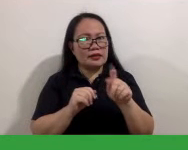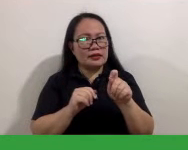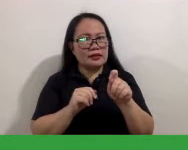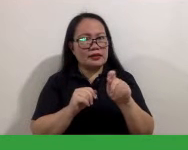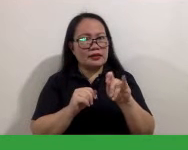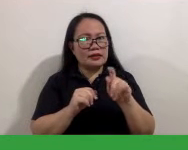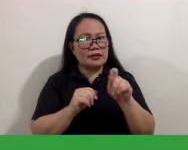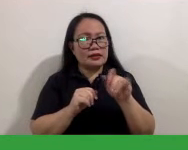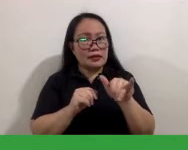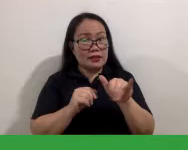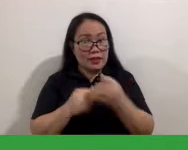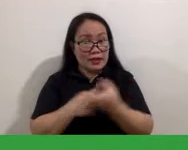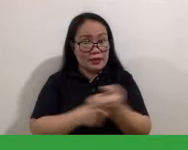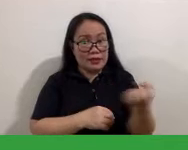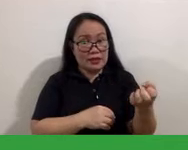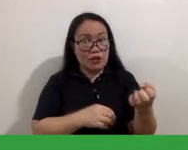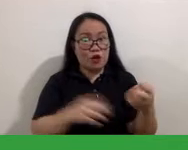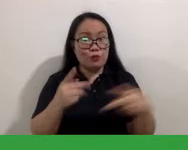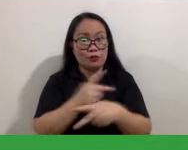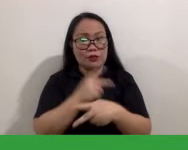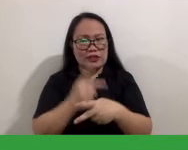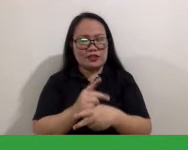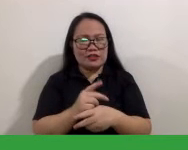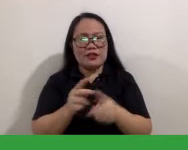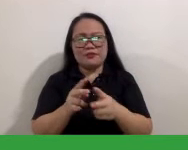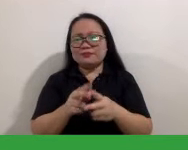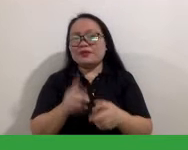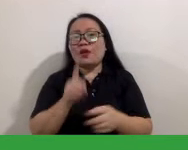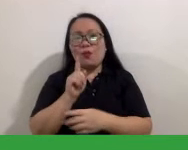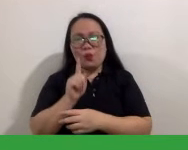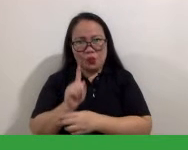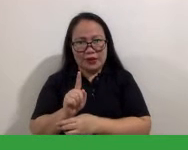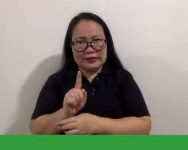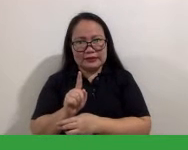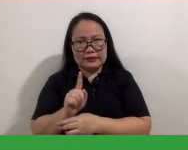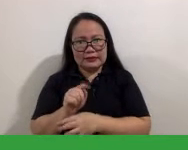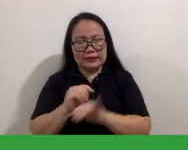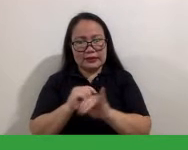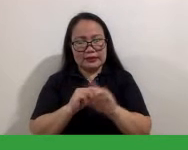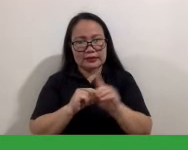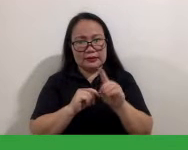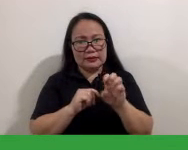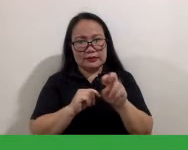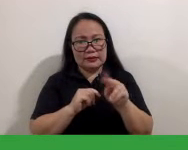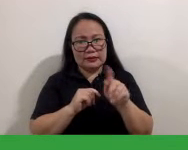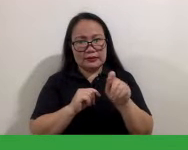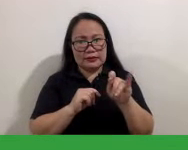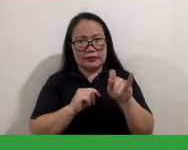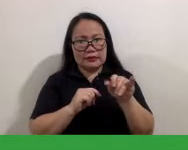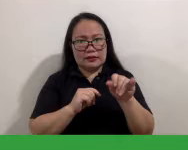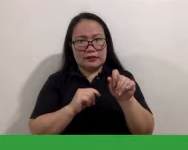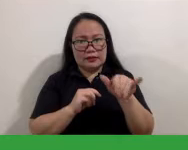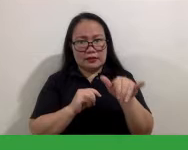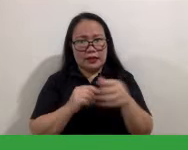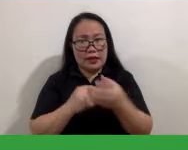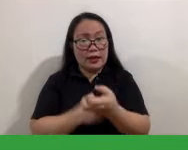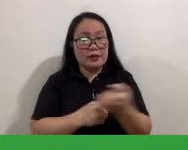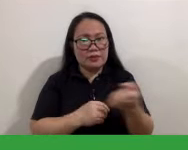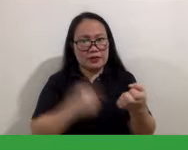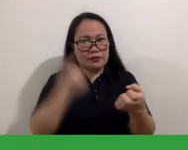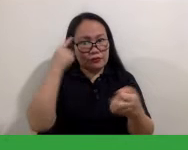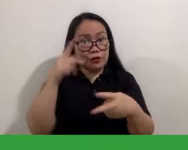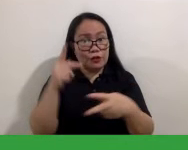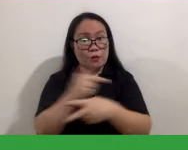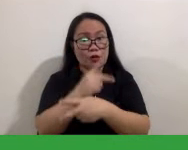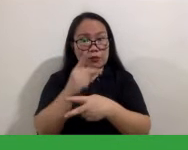multiplication? Very good. That is 1. So, the identity element for multiplication is